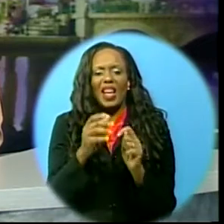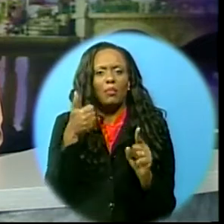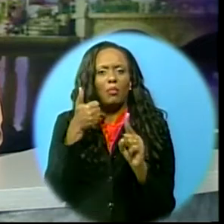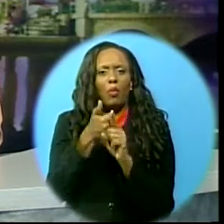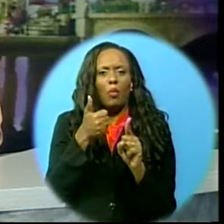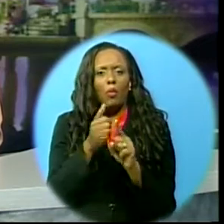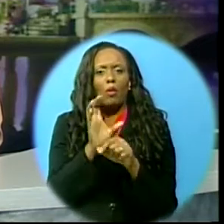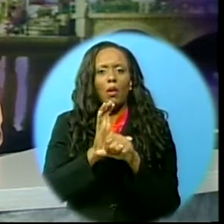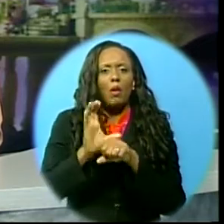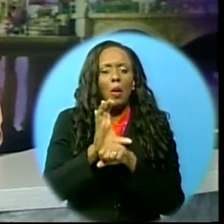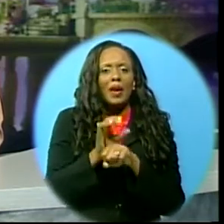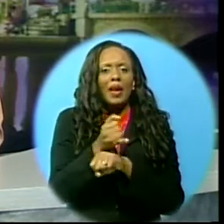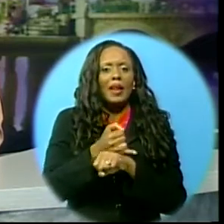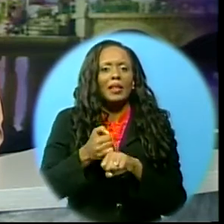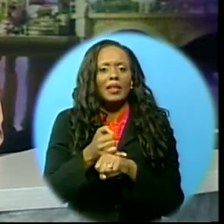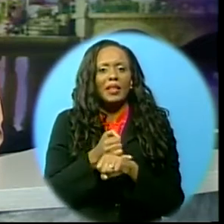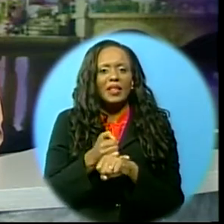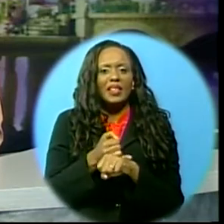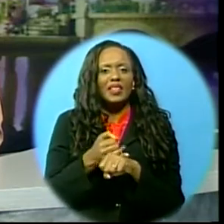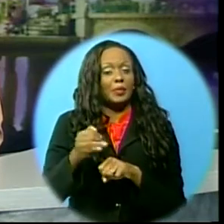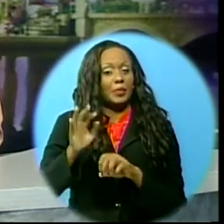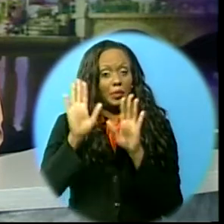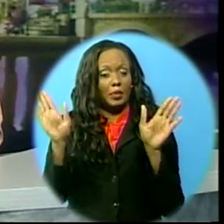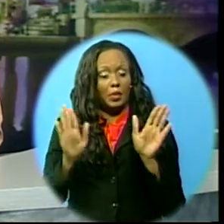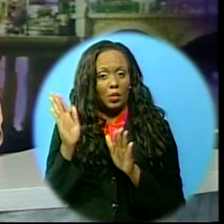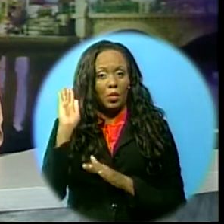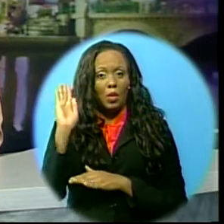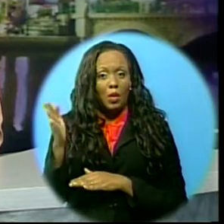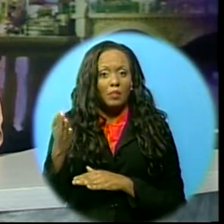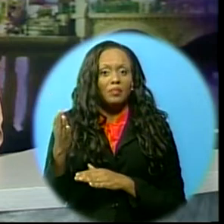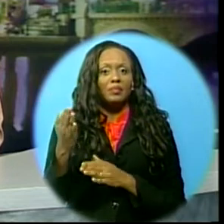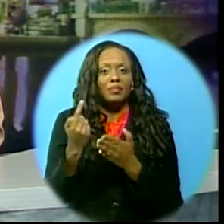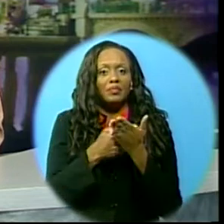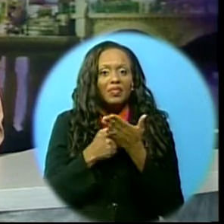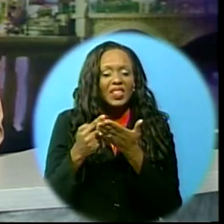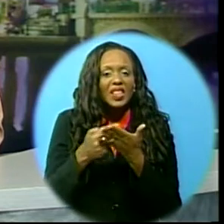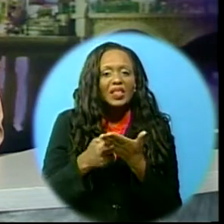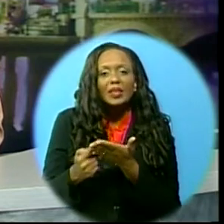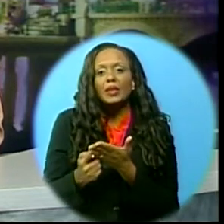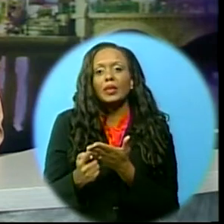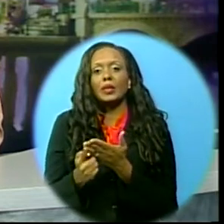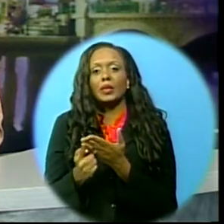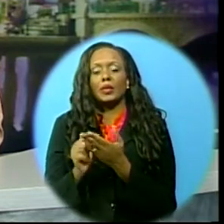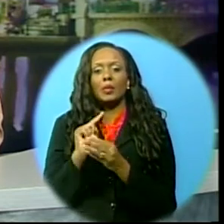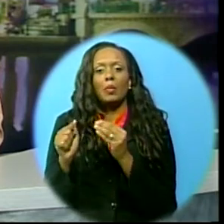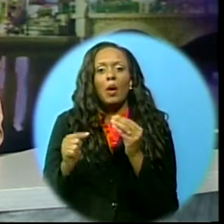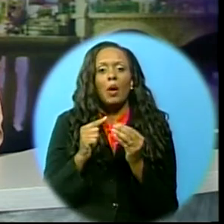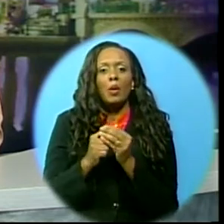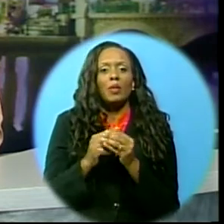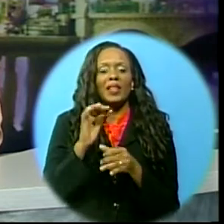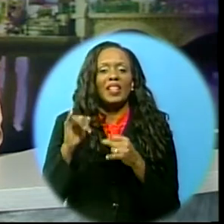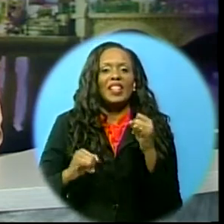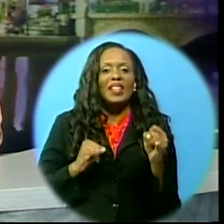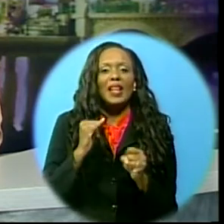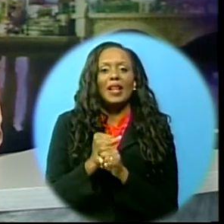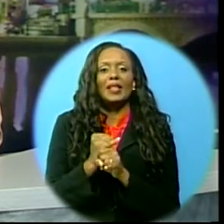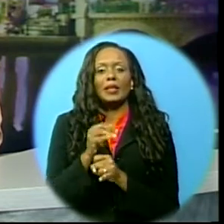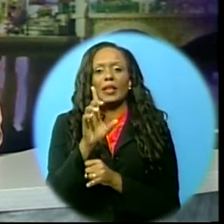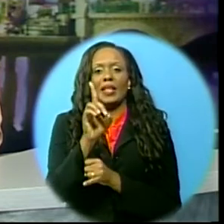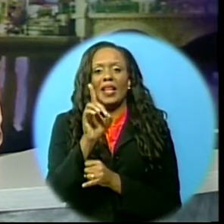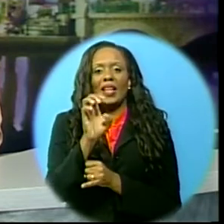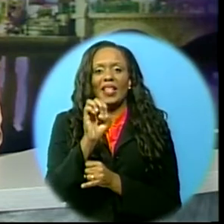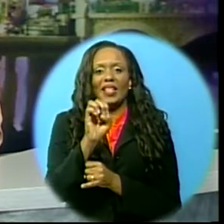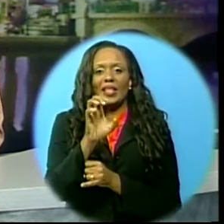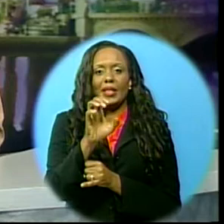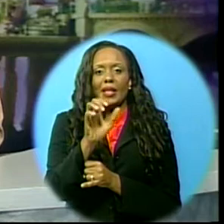the other Caribbean islands at the Clement Payne Cultural Center. On Sunday, the first in a series of discussions on the